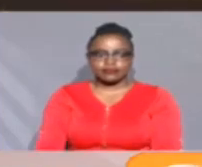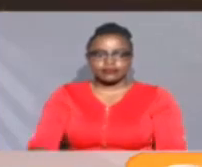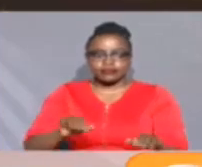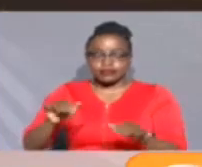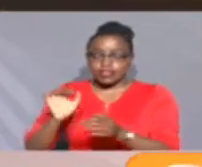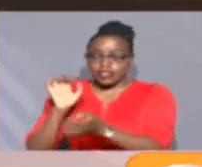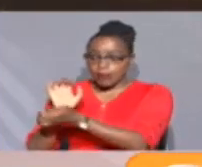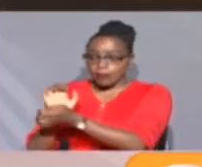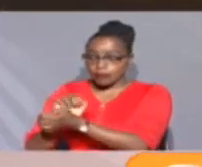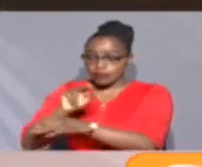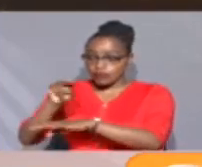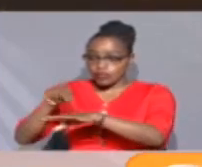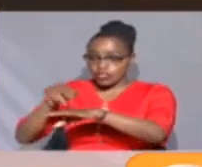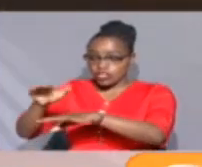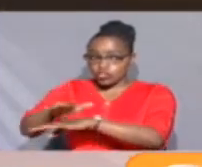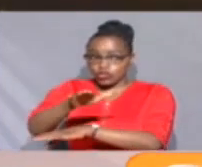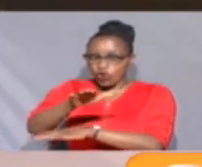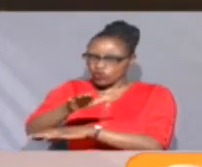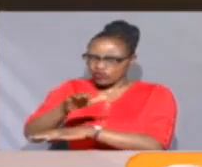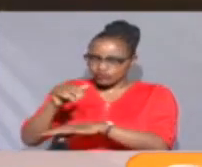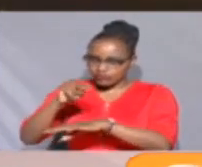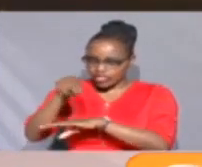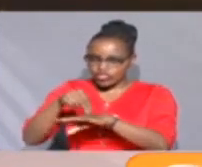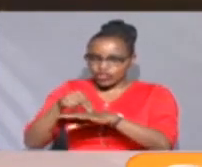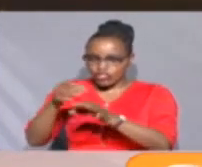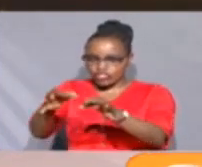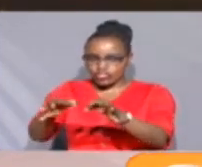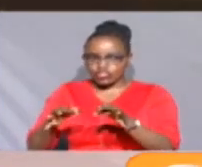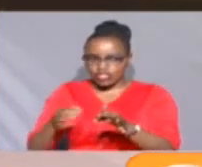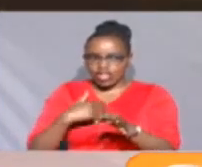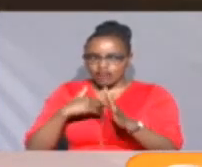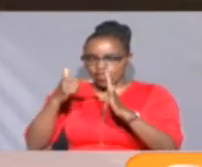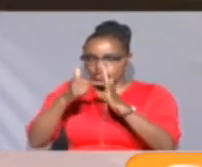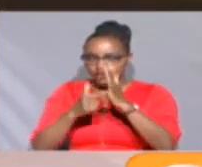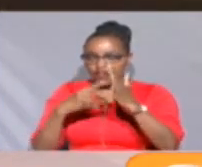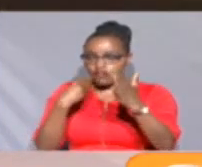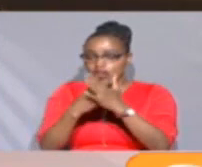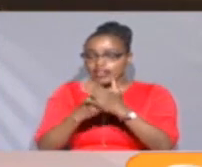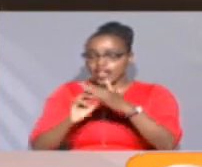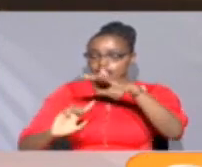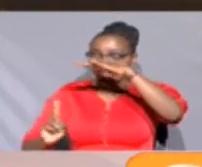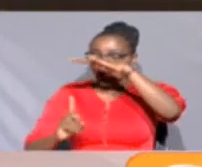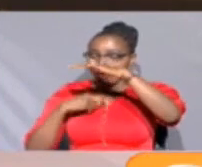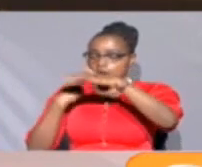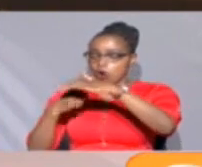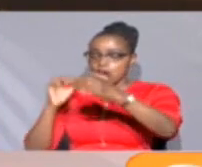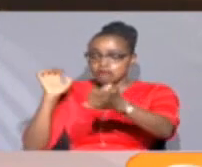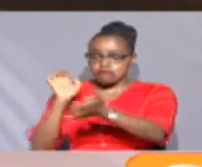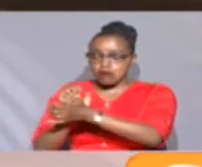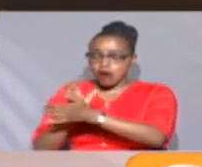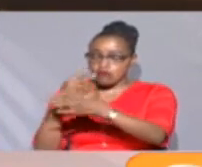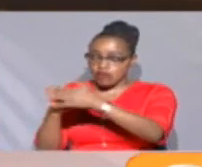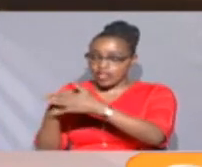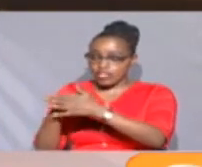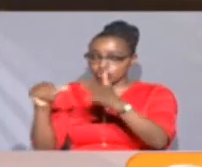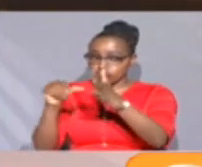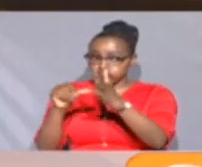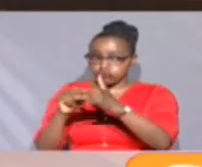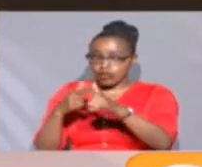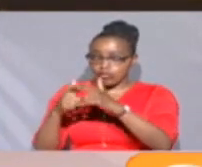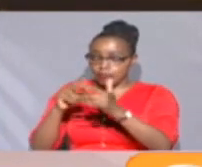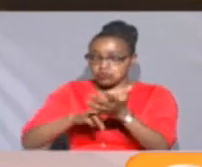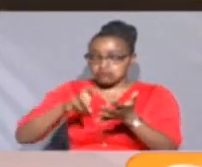The prosecution of National Treasury Cabinet Secretary Henry Rotich adds to a long list of finance ministers who have been rocked by financial scandals leading to their